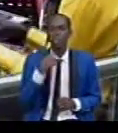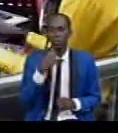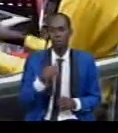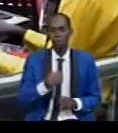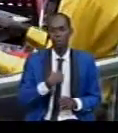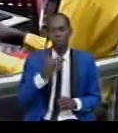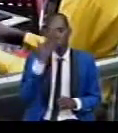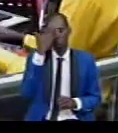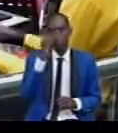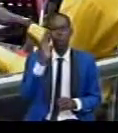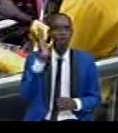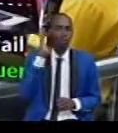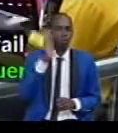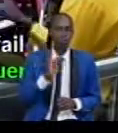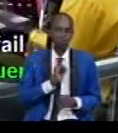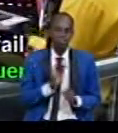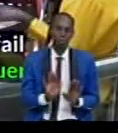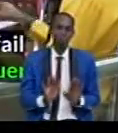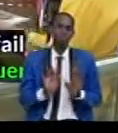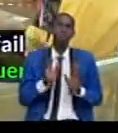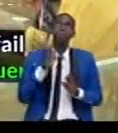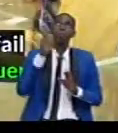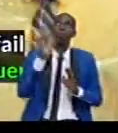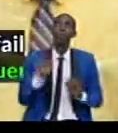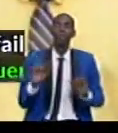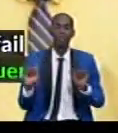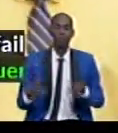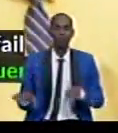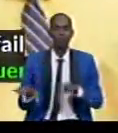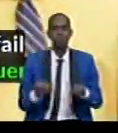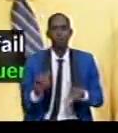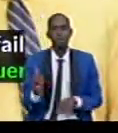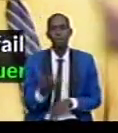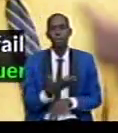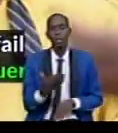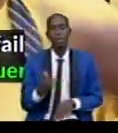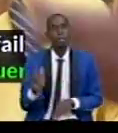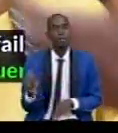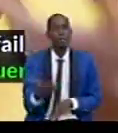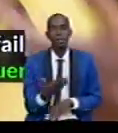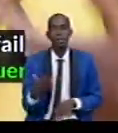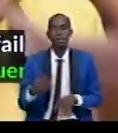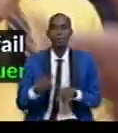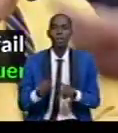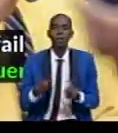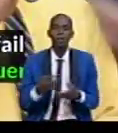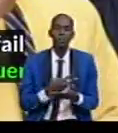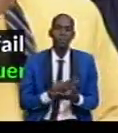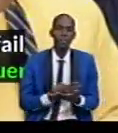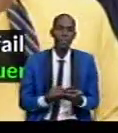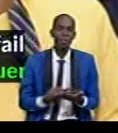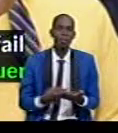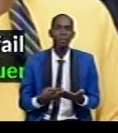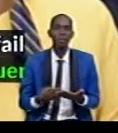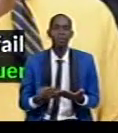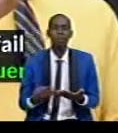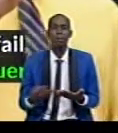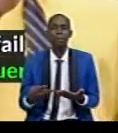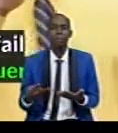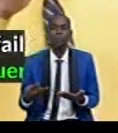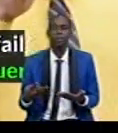Why should I fear? God can do anything, anything but